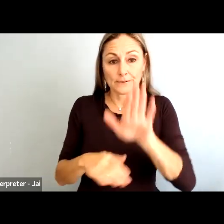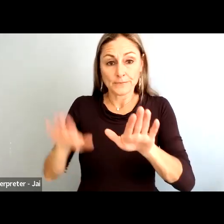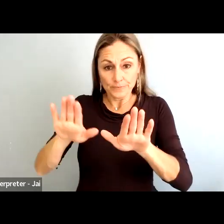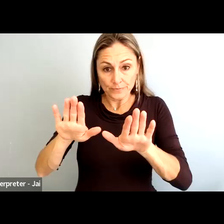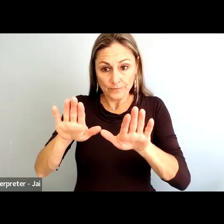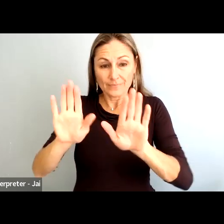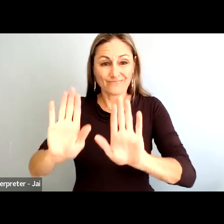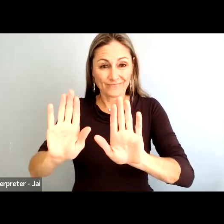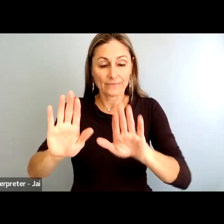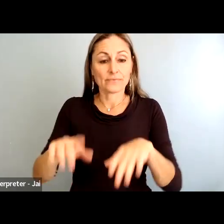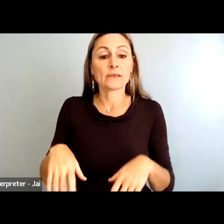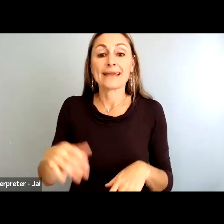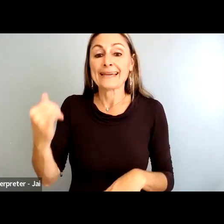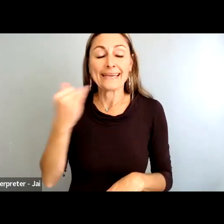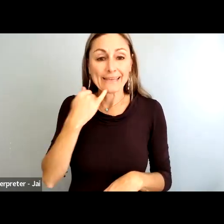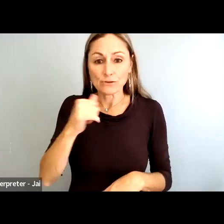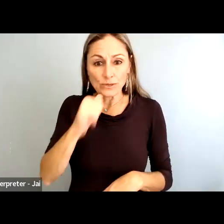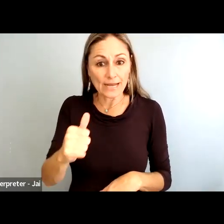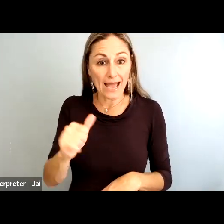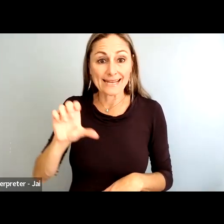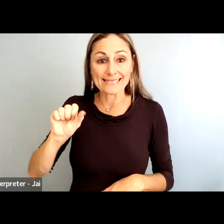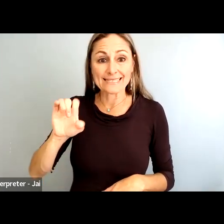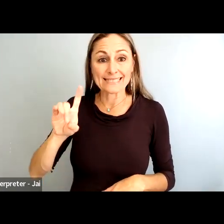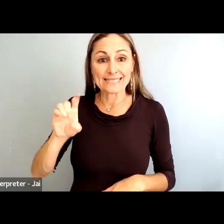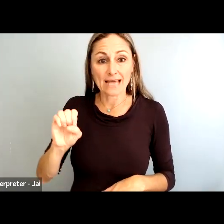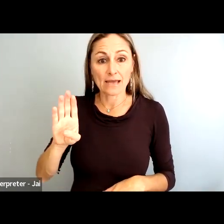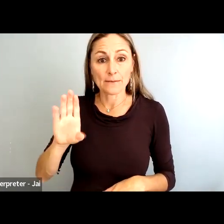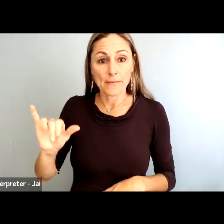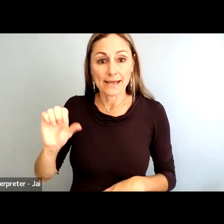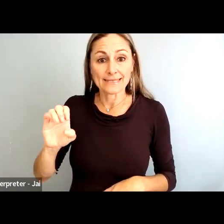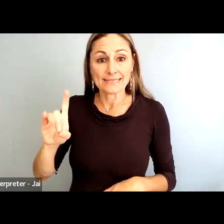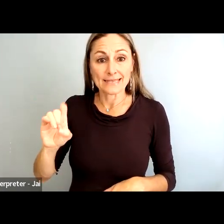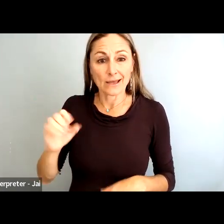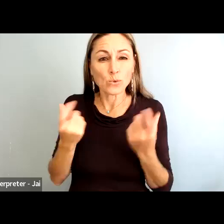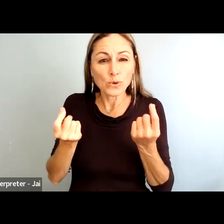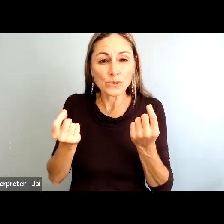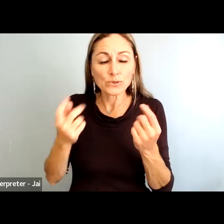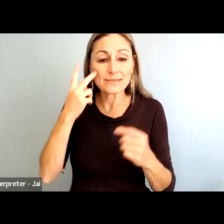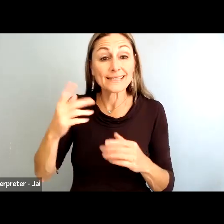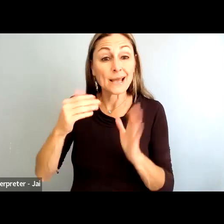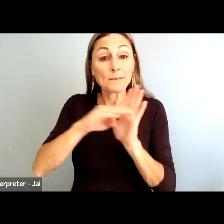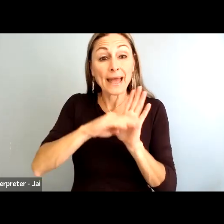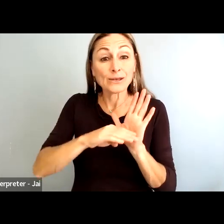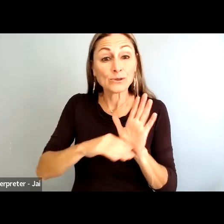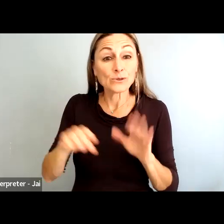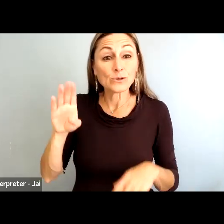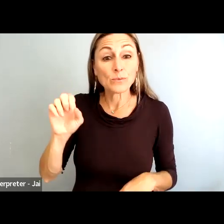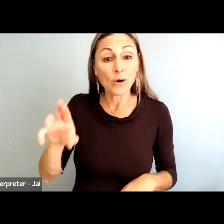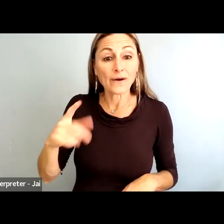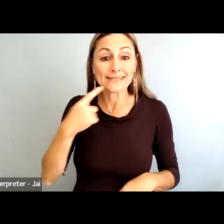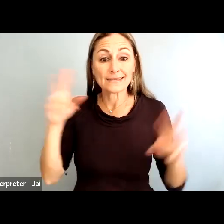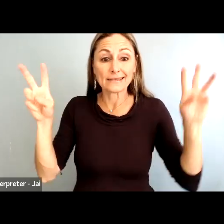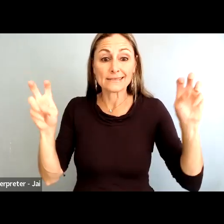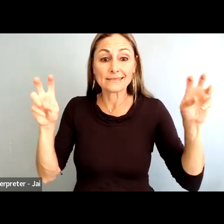start PowerPoint sharing, if you're not in the side-by-side mode, you can go to the menu bar that says you are viewing, it'll say Jenny Sitchell's